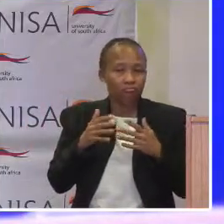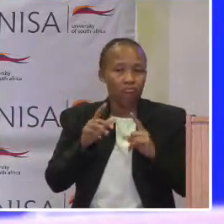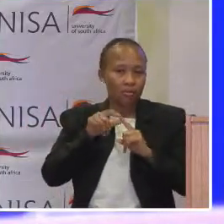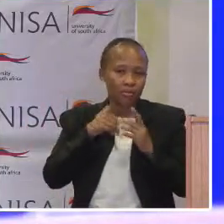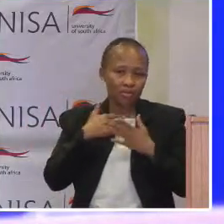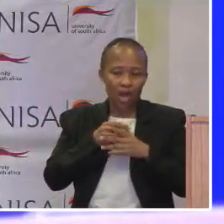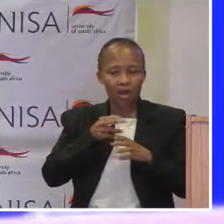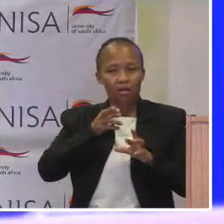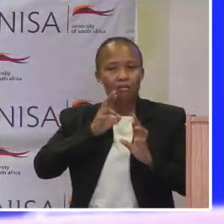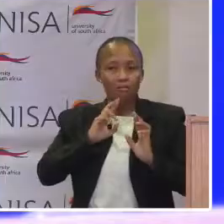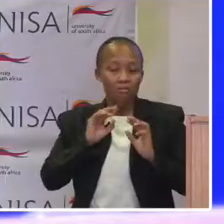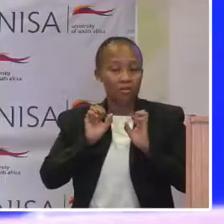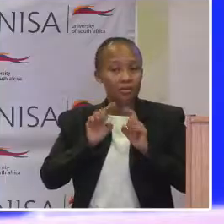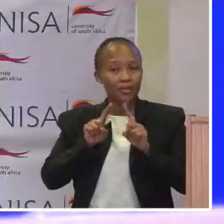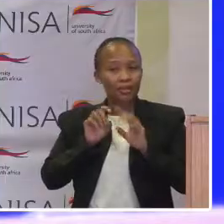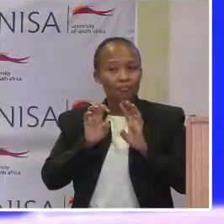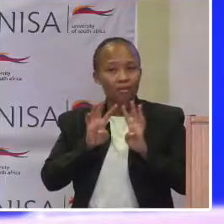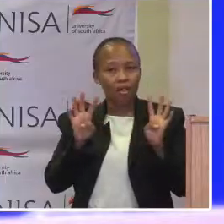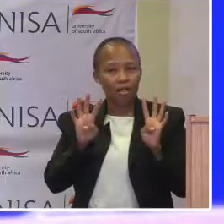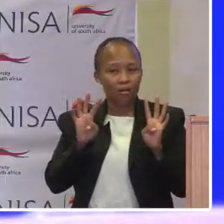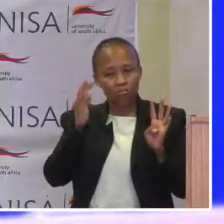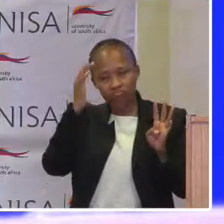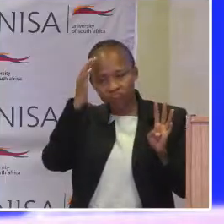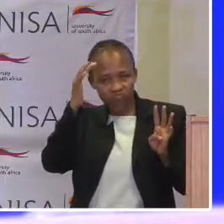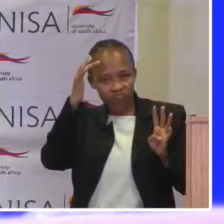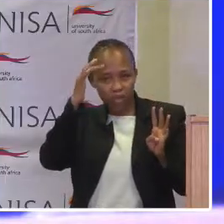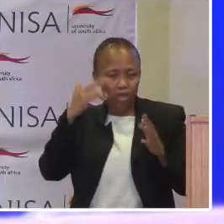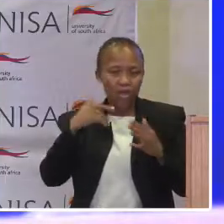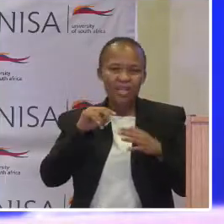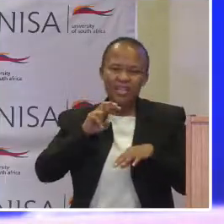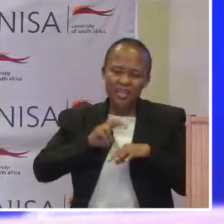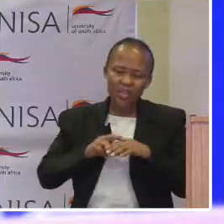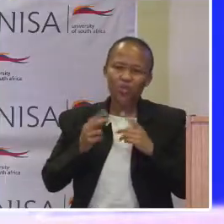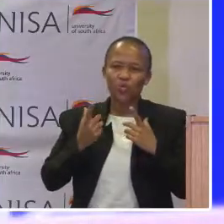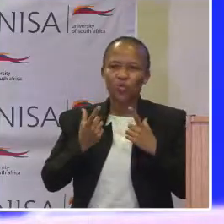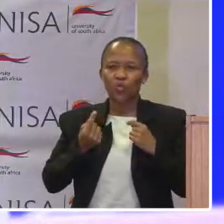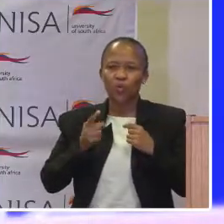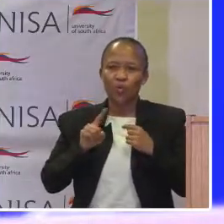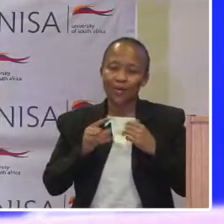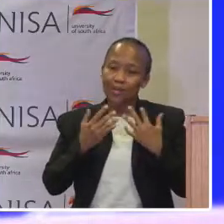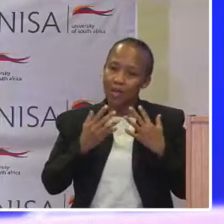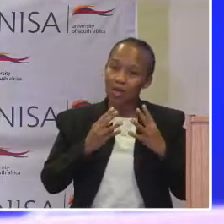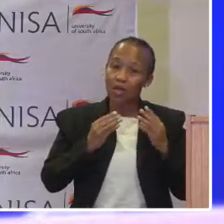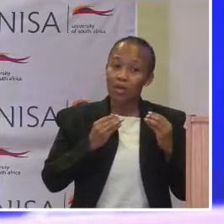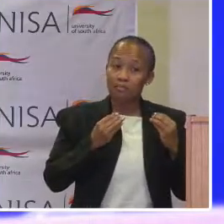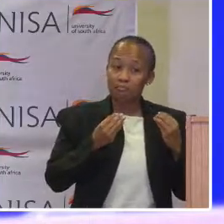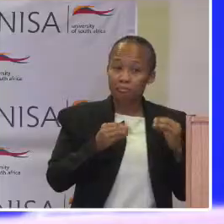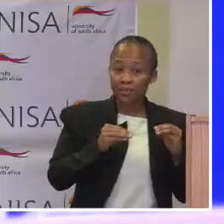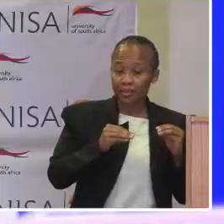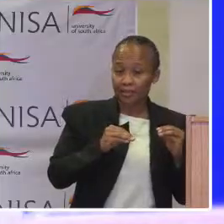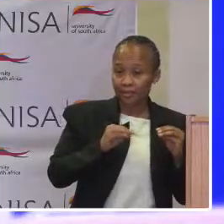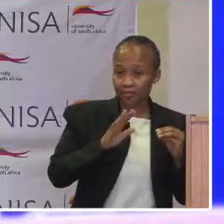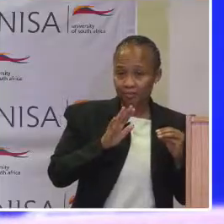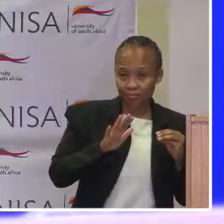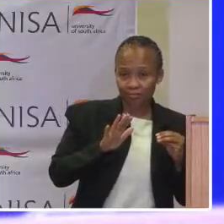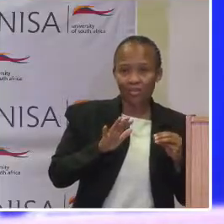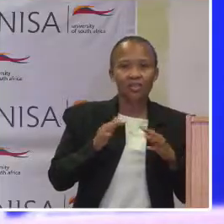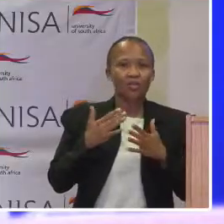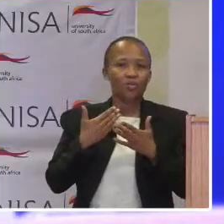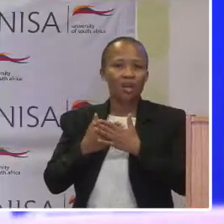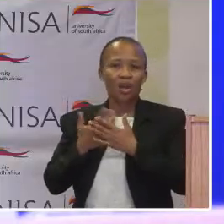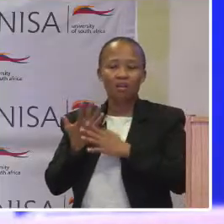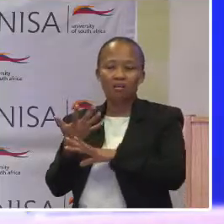around that? What is it that can be done to integrate these startups into